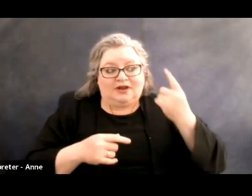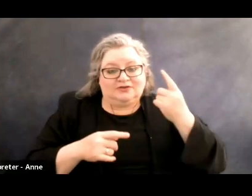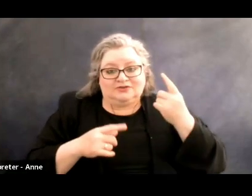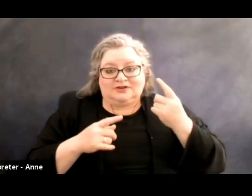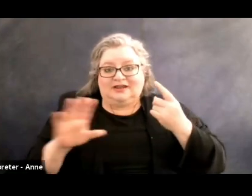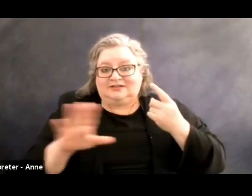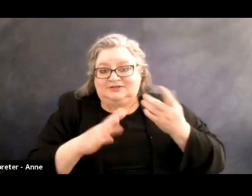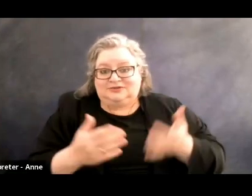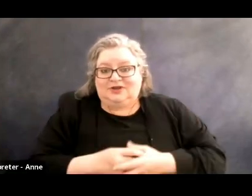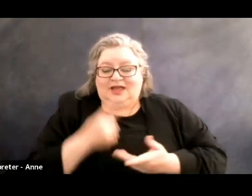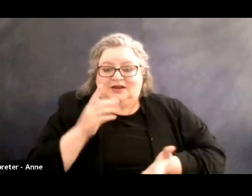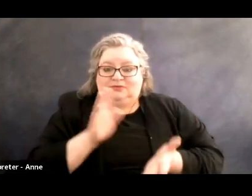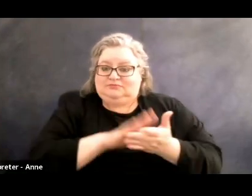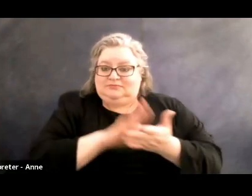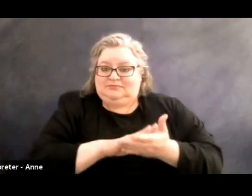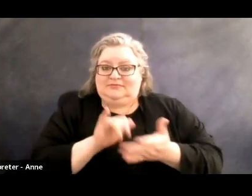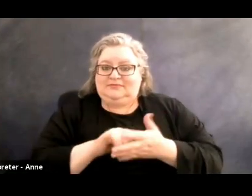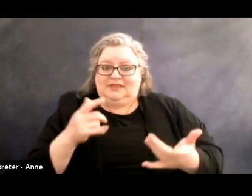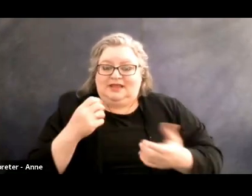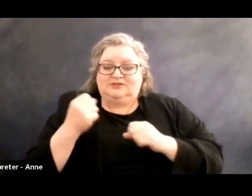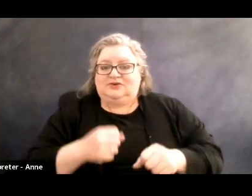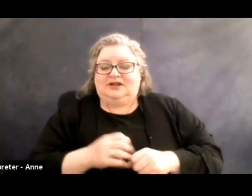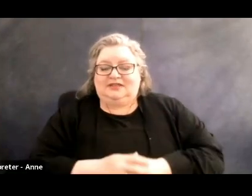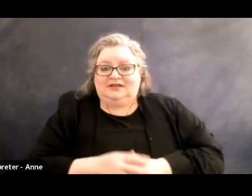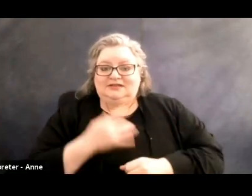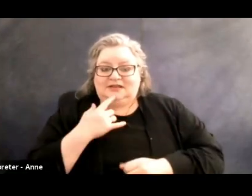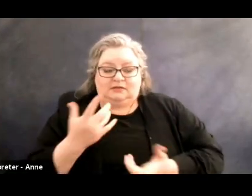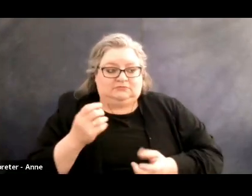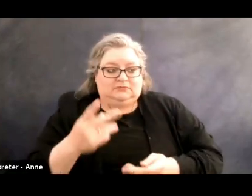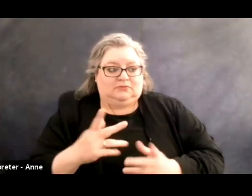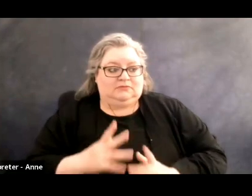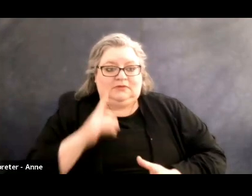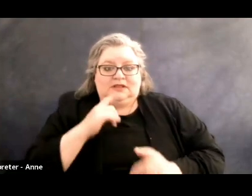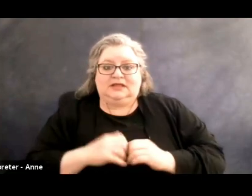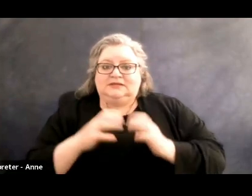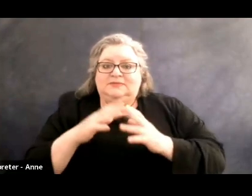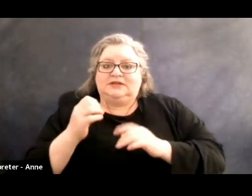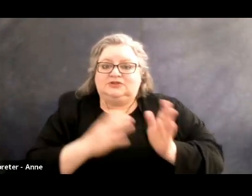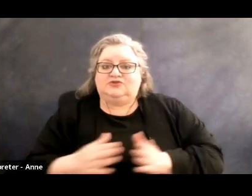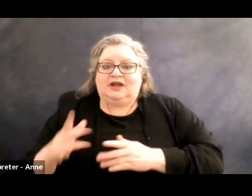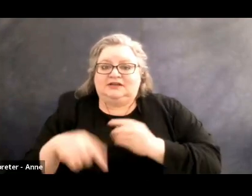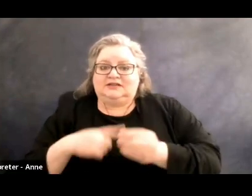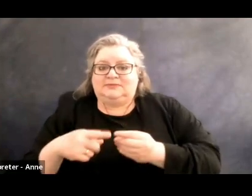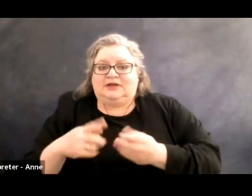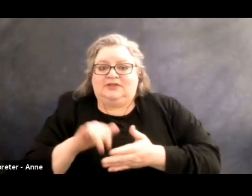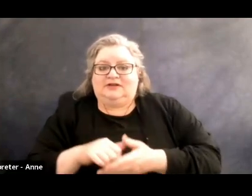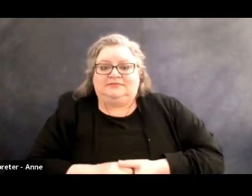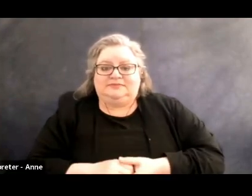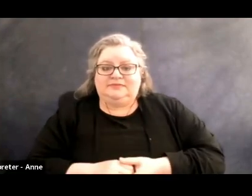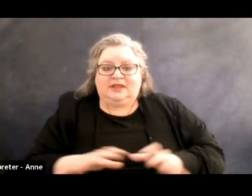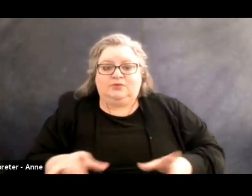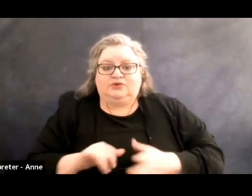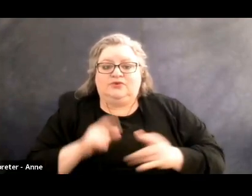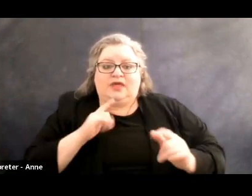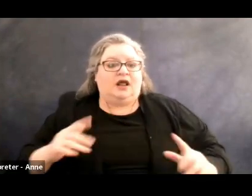And I want to praise and prize that strength and say, okay, let's build strategies. on that. So we're going to do that all the way up,